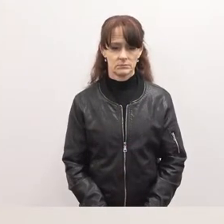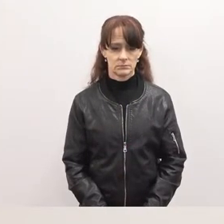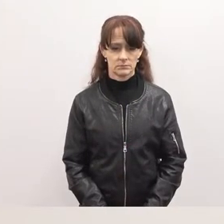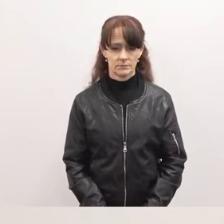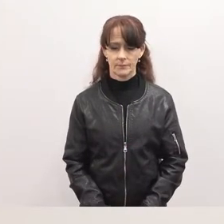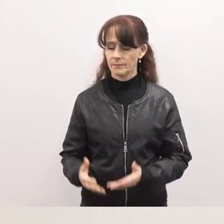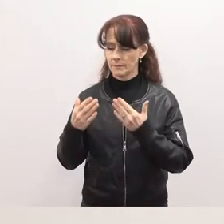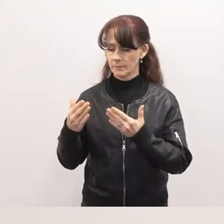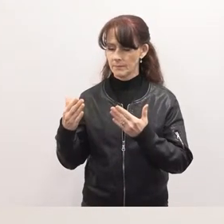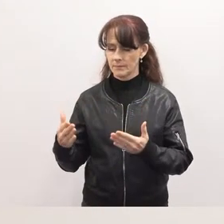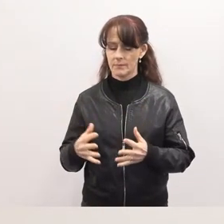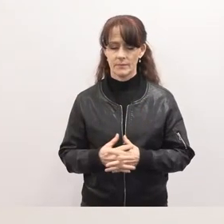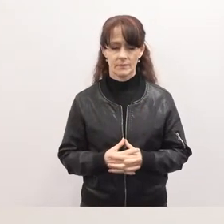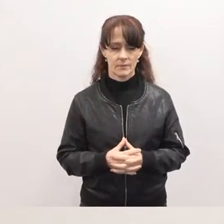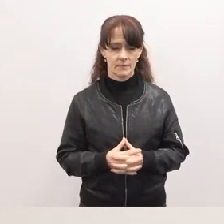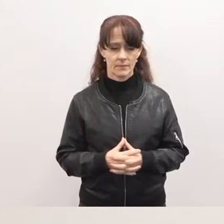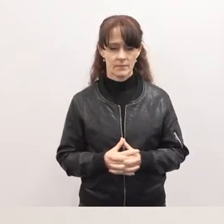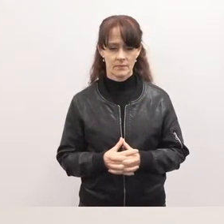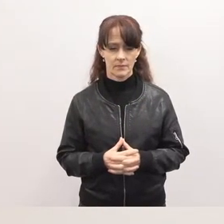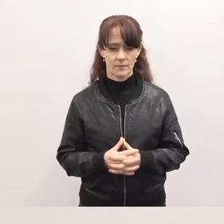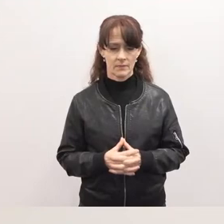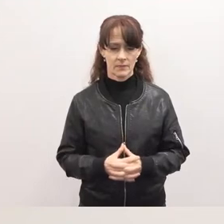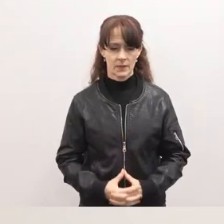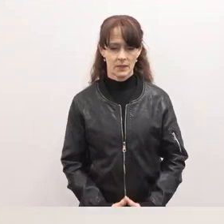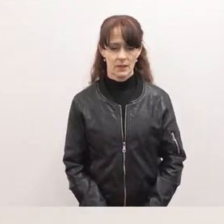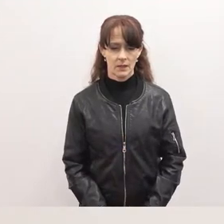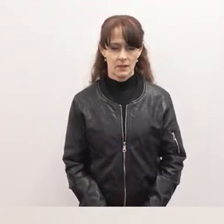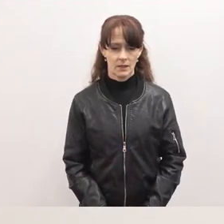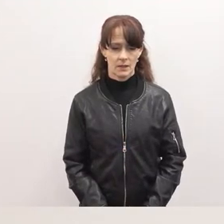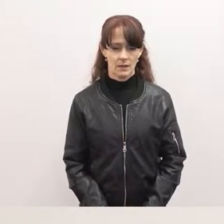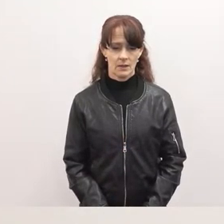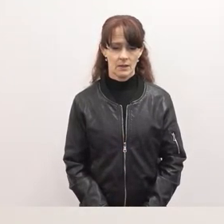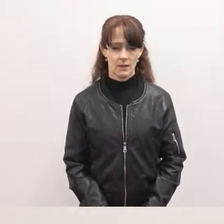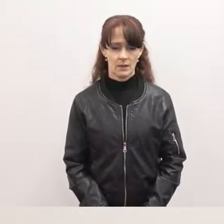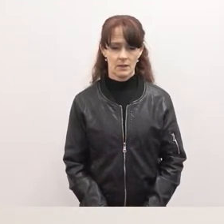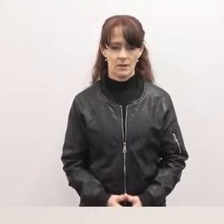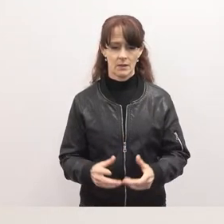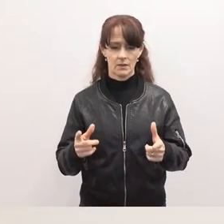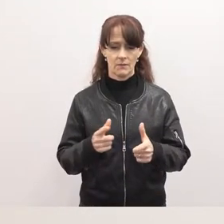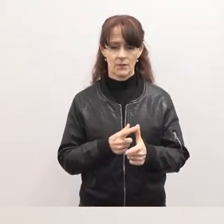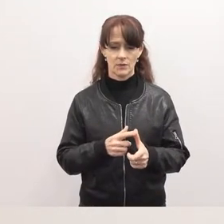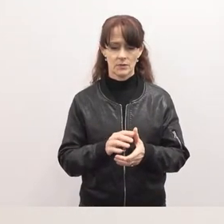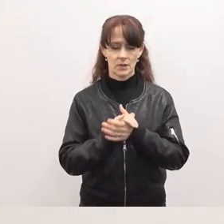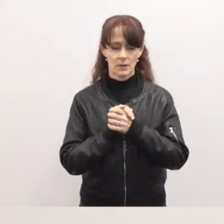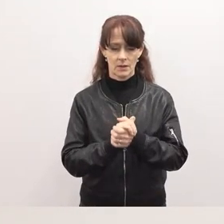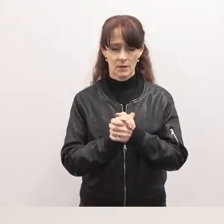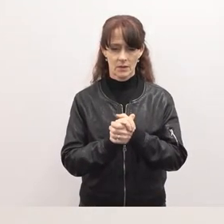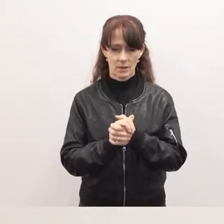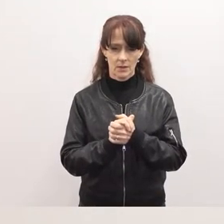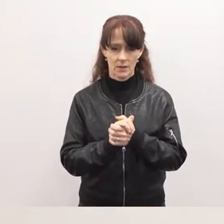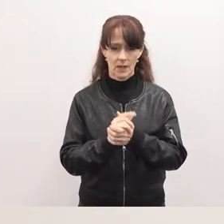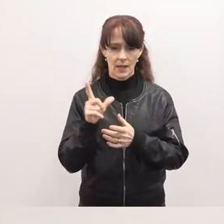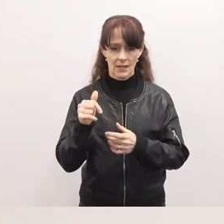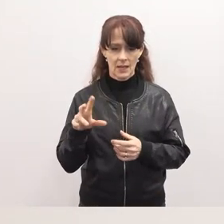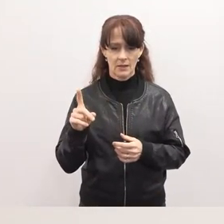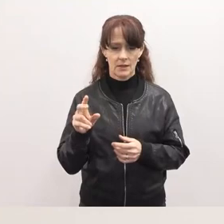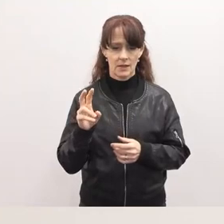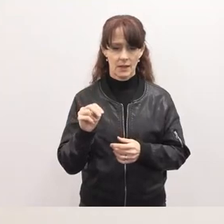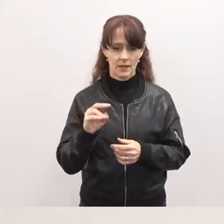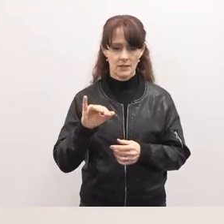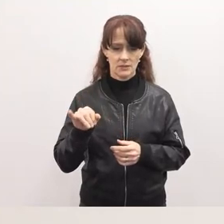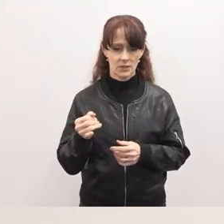Thank you. Let's see. First, I want to congratulate the Lakewood